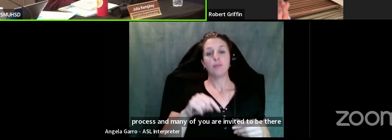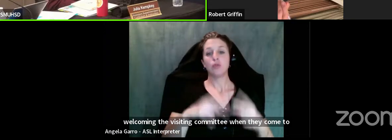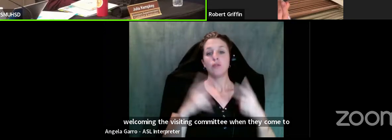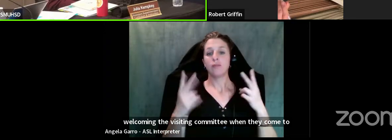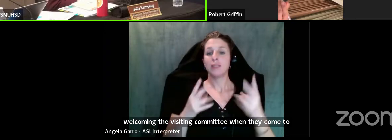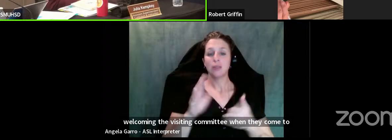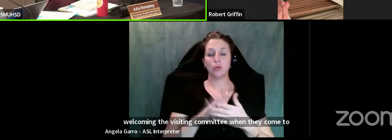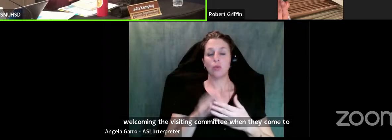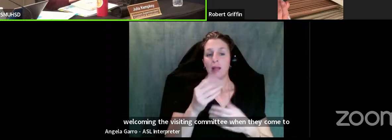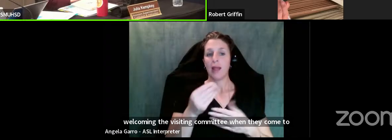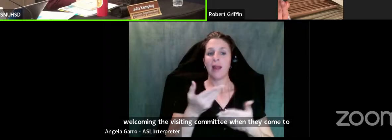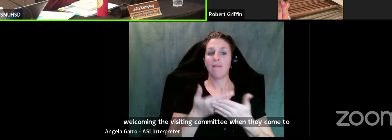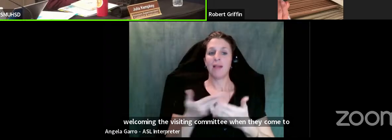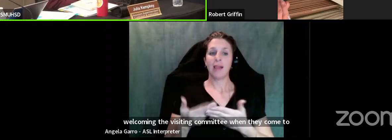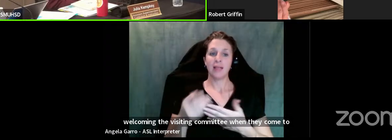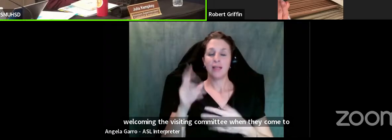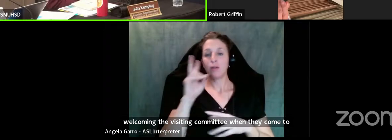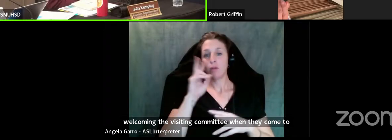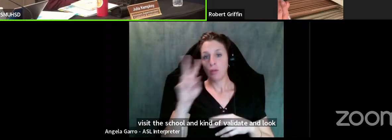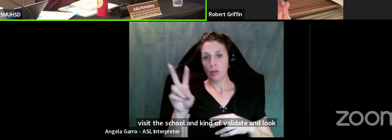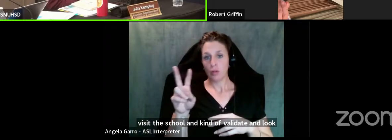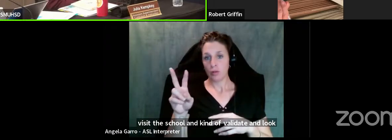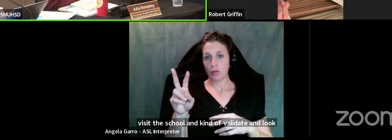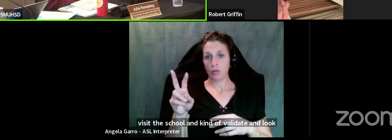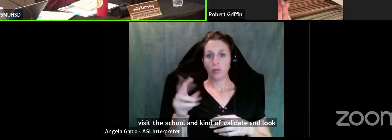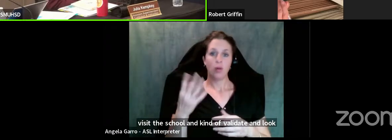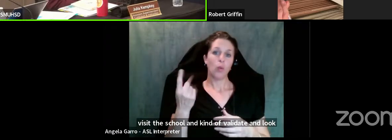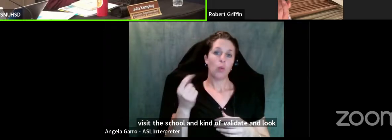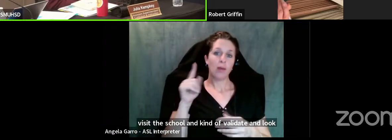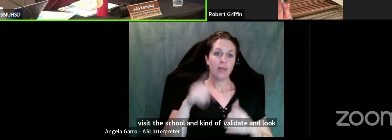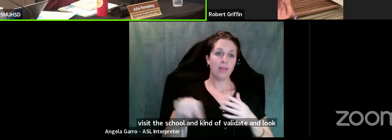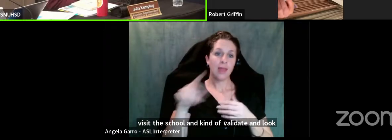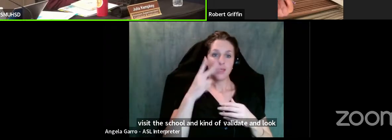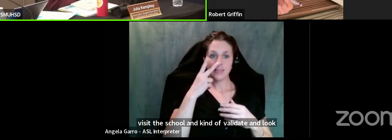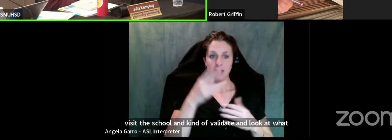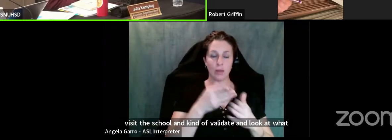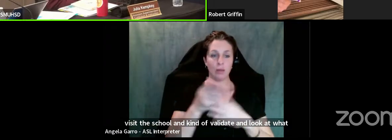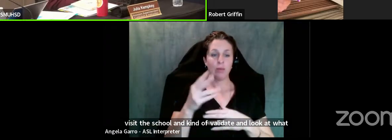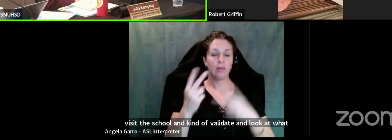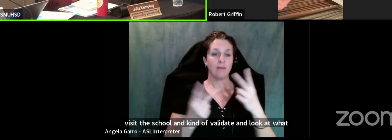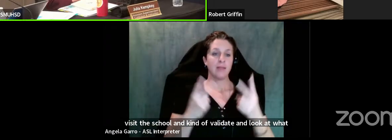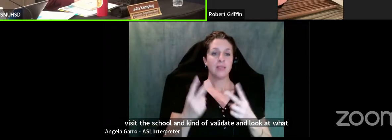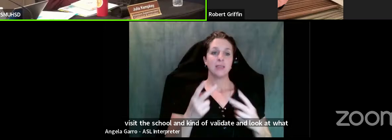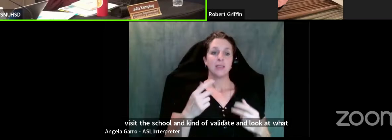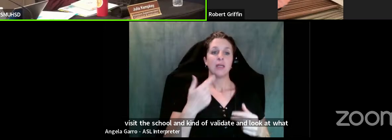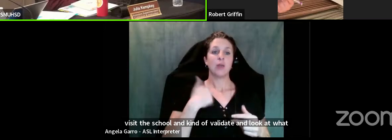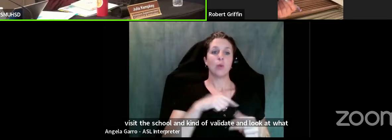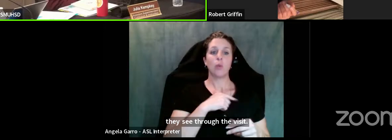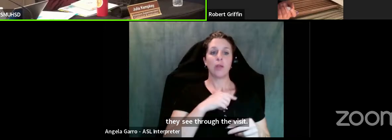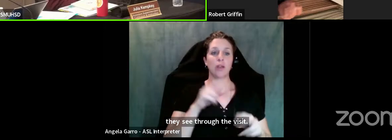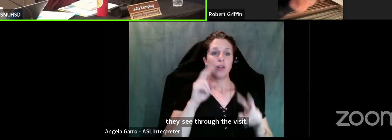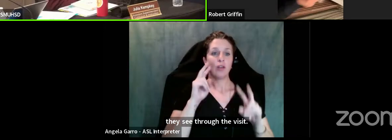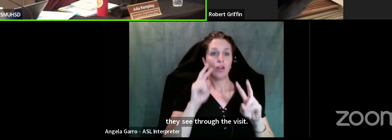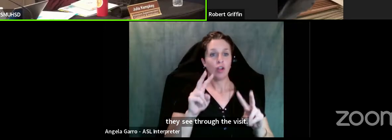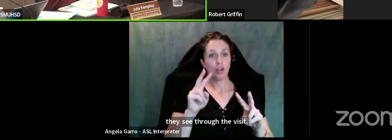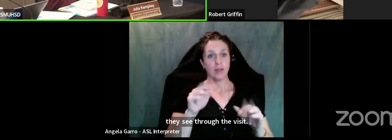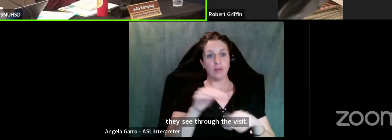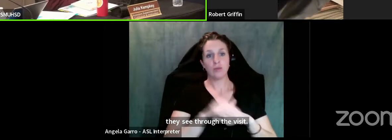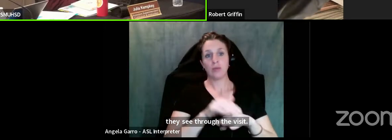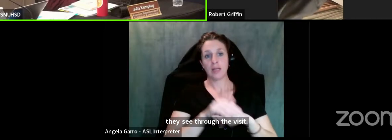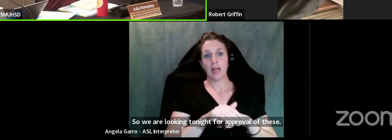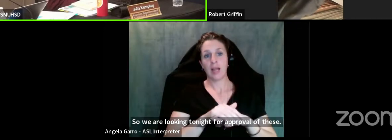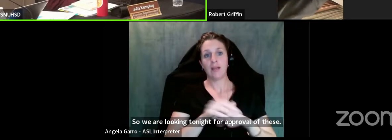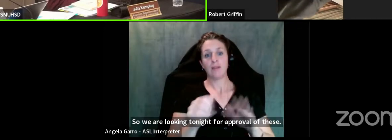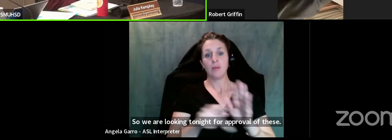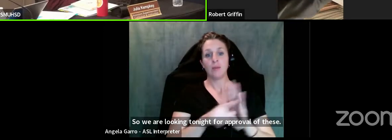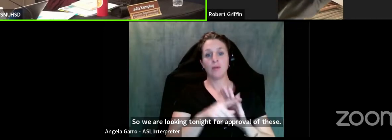kind of validate and look at what they see through the visit. So we're looking tonight for approval of these WASC